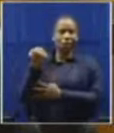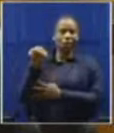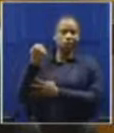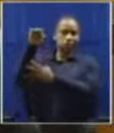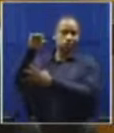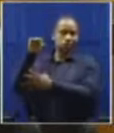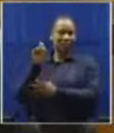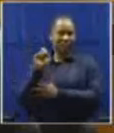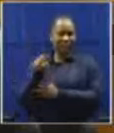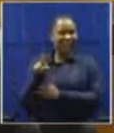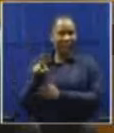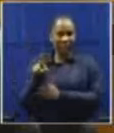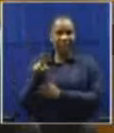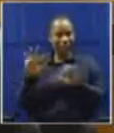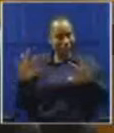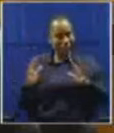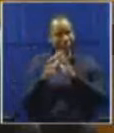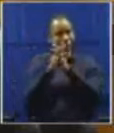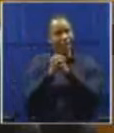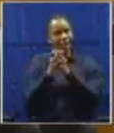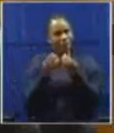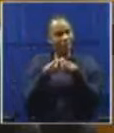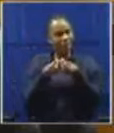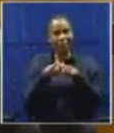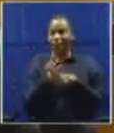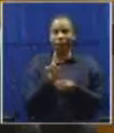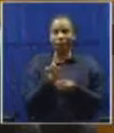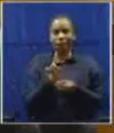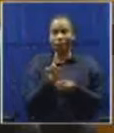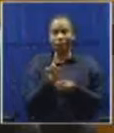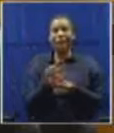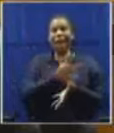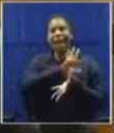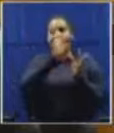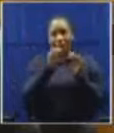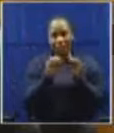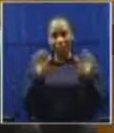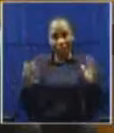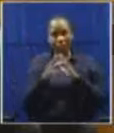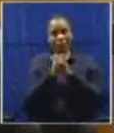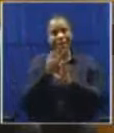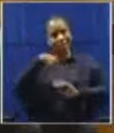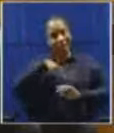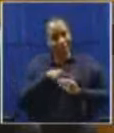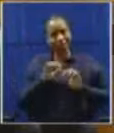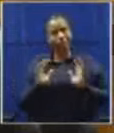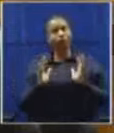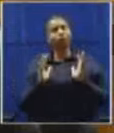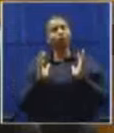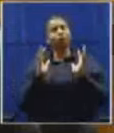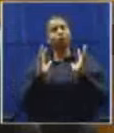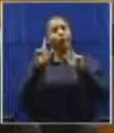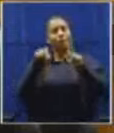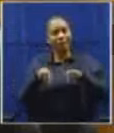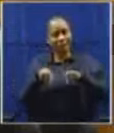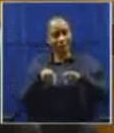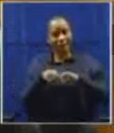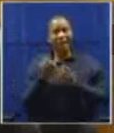we should not reject that which unites us. Everything that unites us, we must embrace, and we must